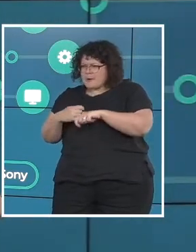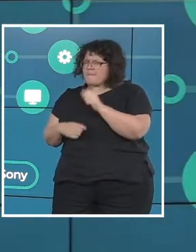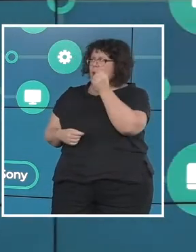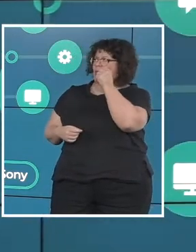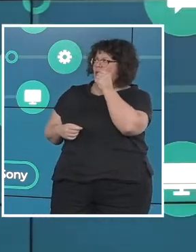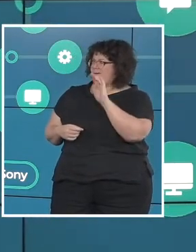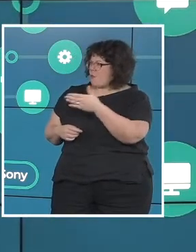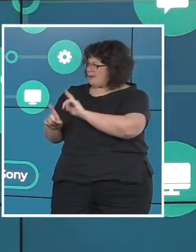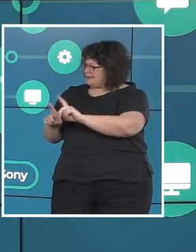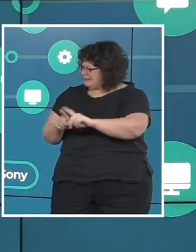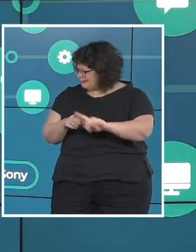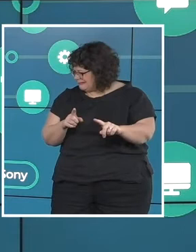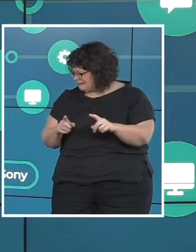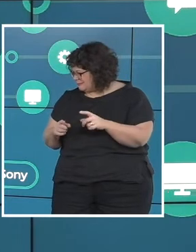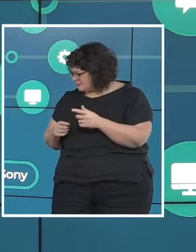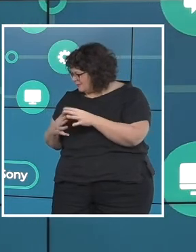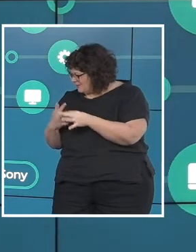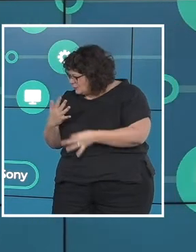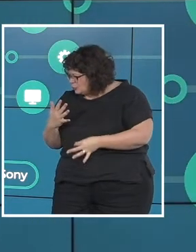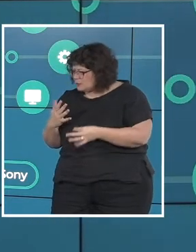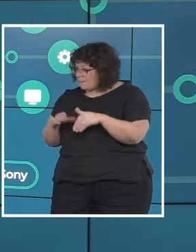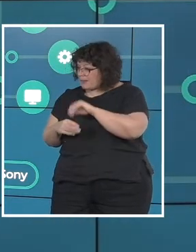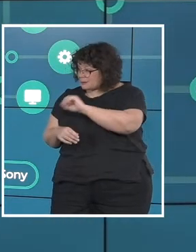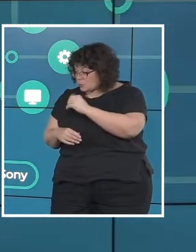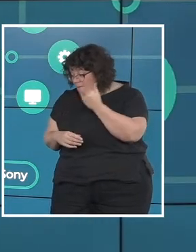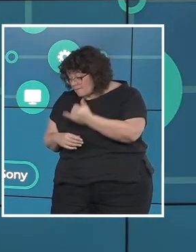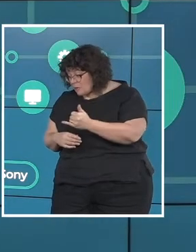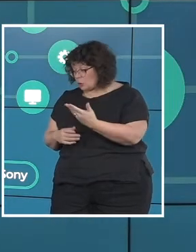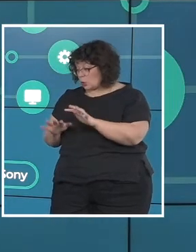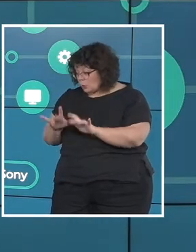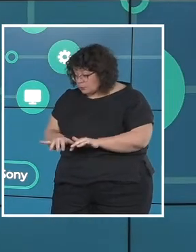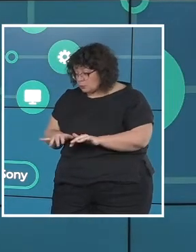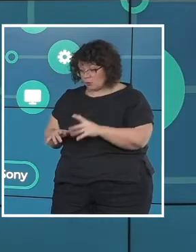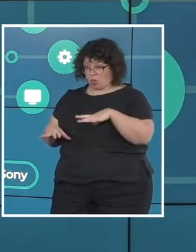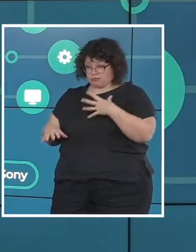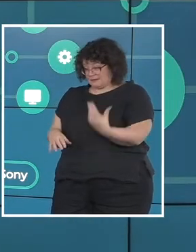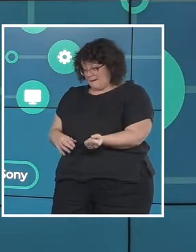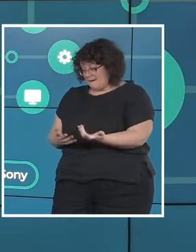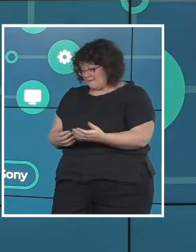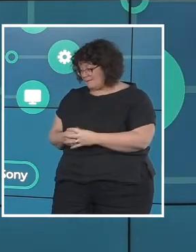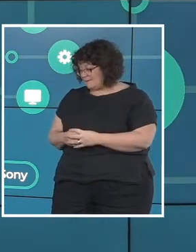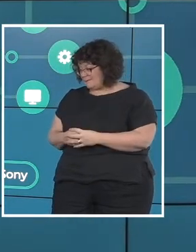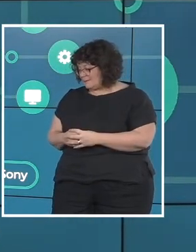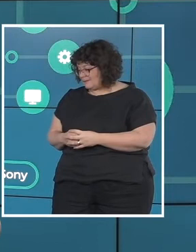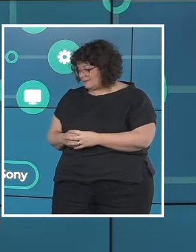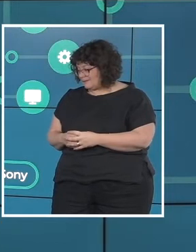in Sunnyvale or New York. And so what I have done is I've embedded some of the accessibility features that you can see in